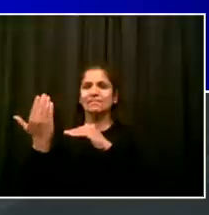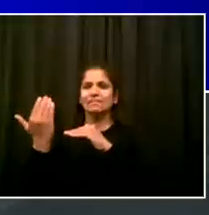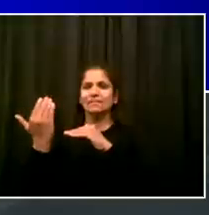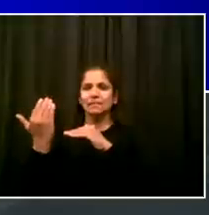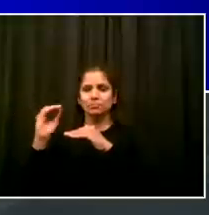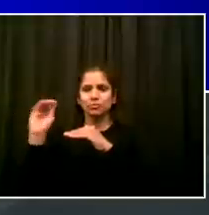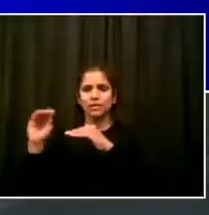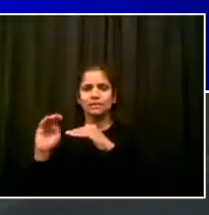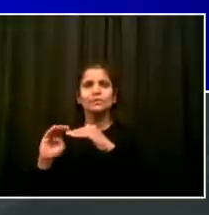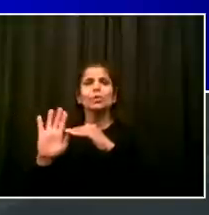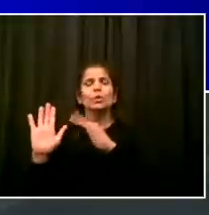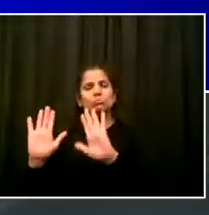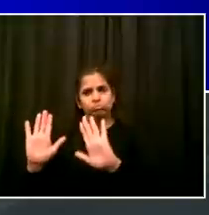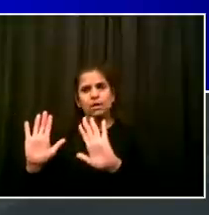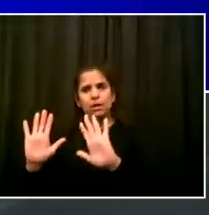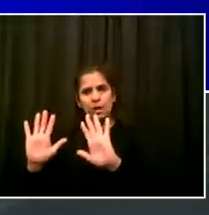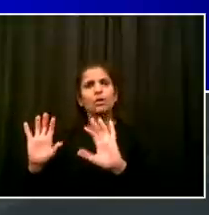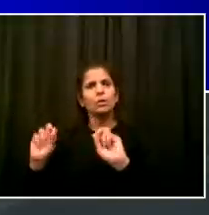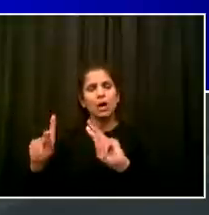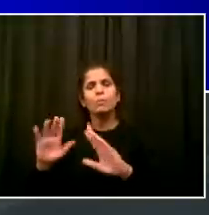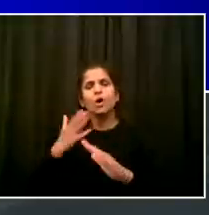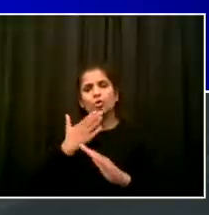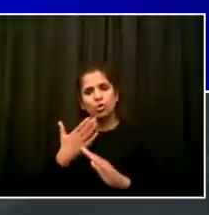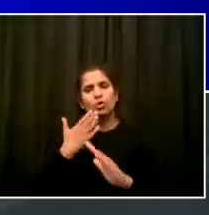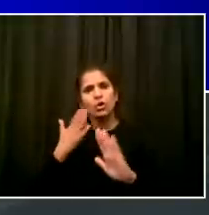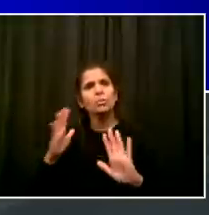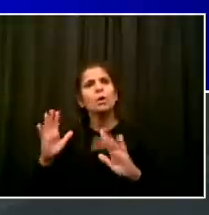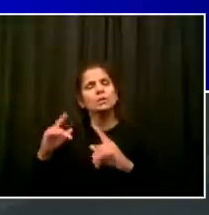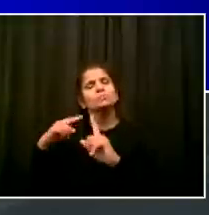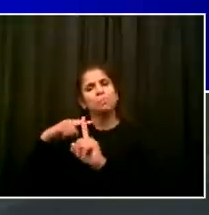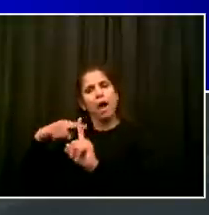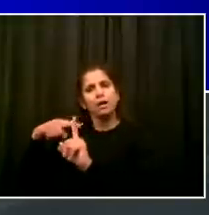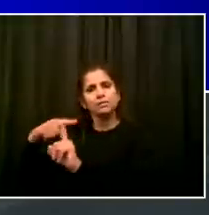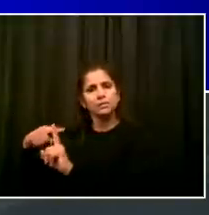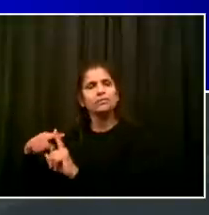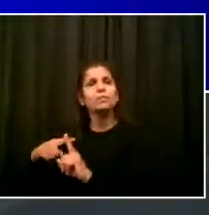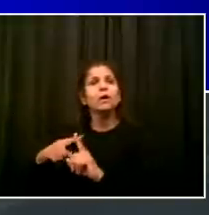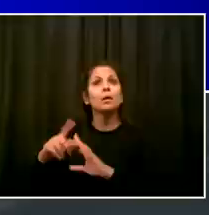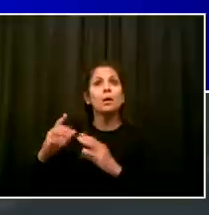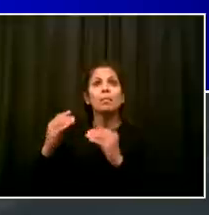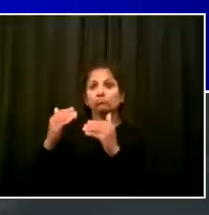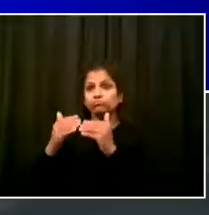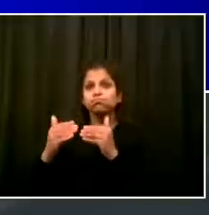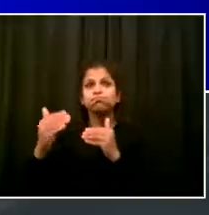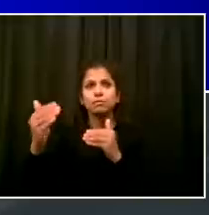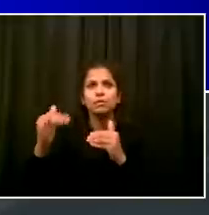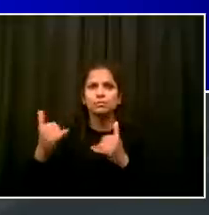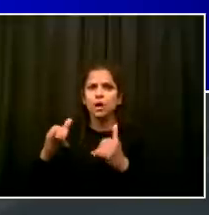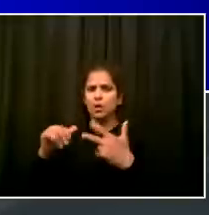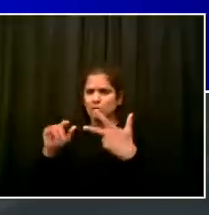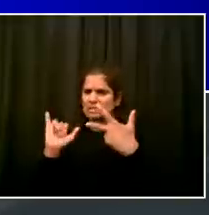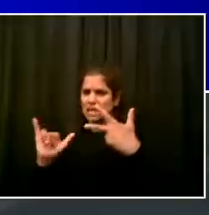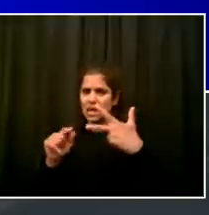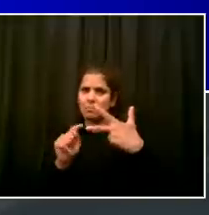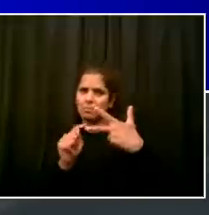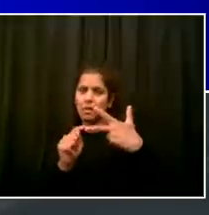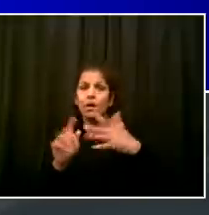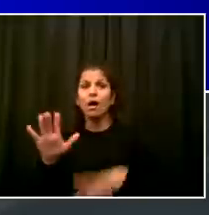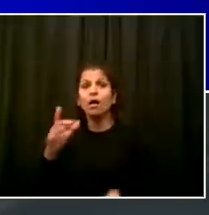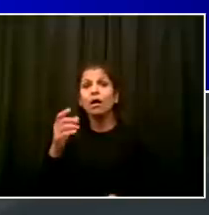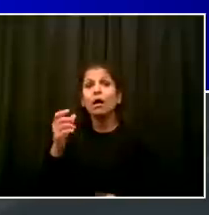overall. And so I will, from now on, continue to talk to you about the indicators, three of them, but it'll be in the vein of the